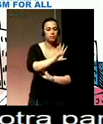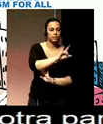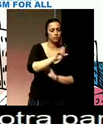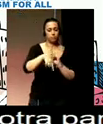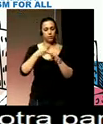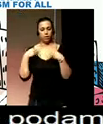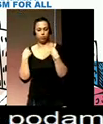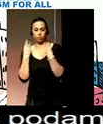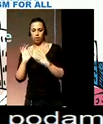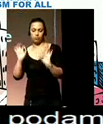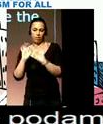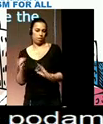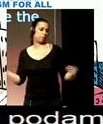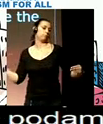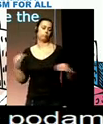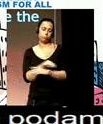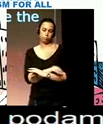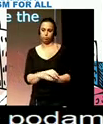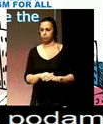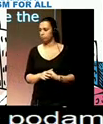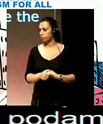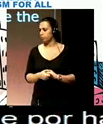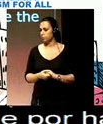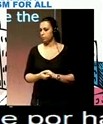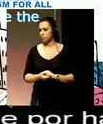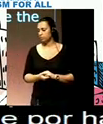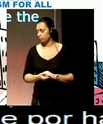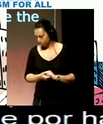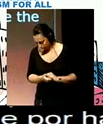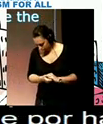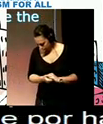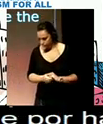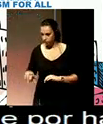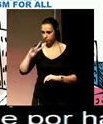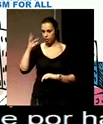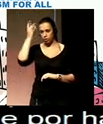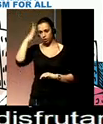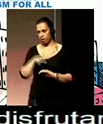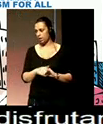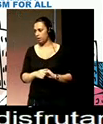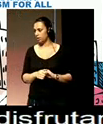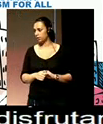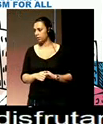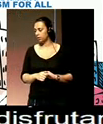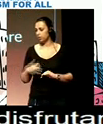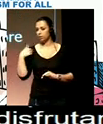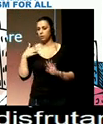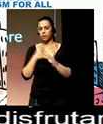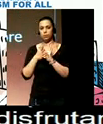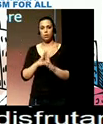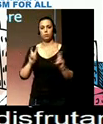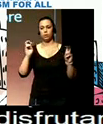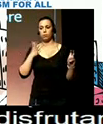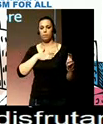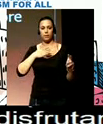enjoy it, because maybe we make it accessible and then we cannot enjoy it anymore because we have covered it. One